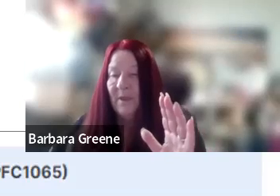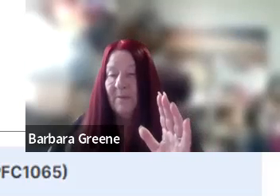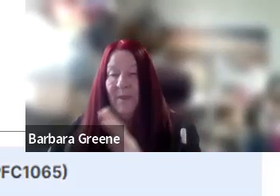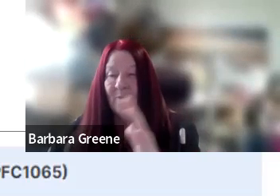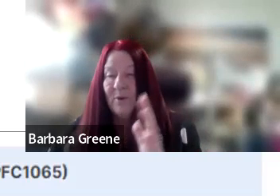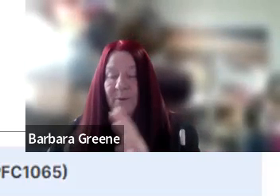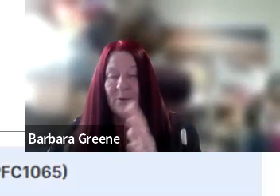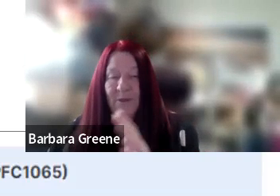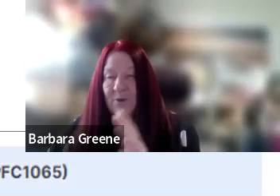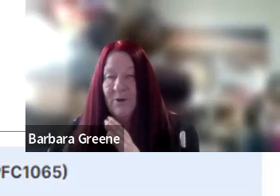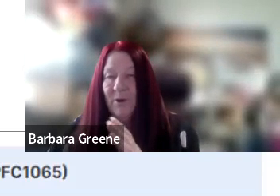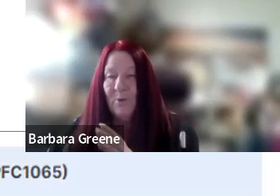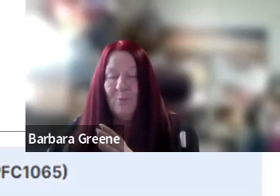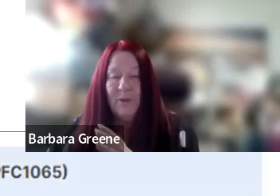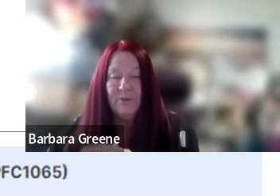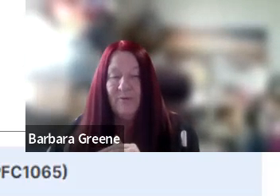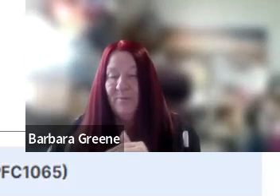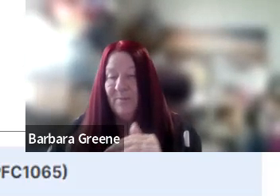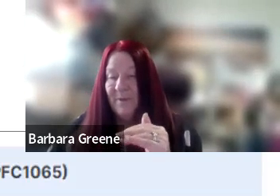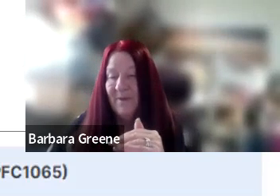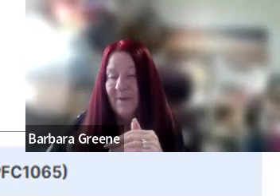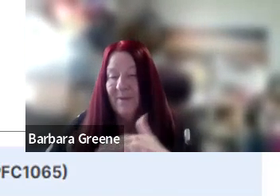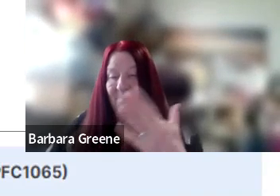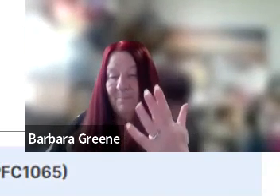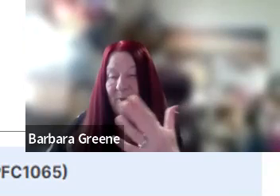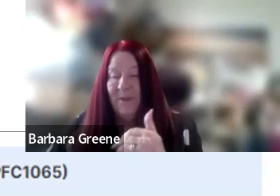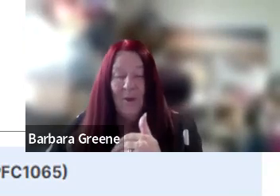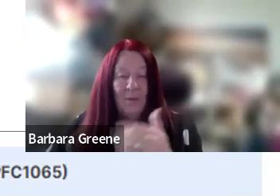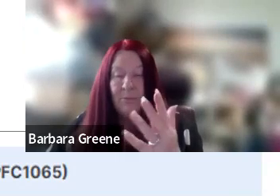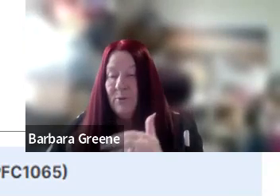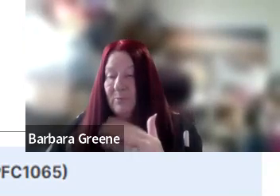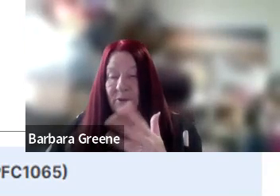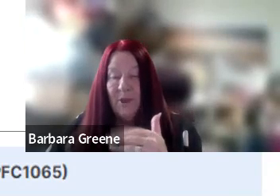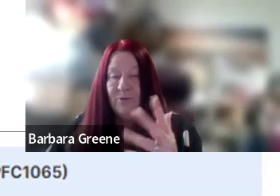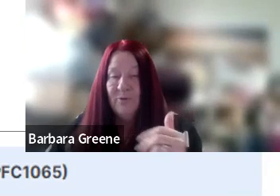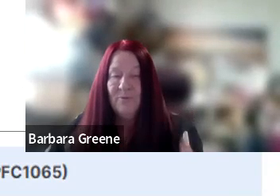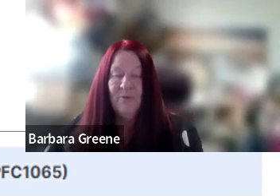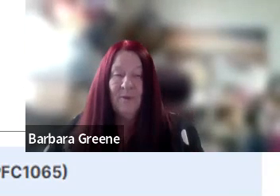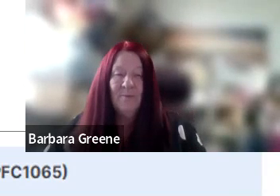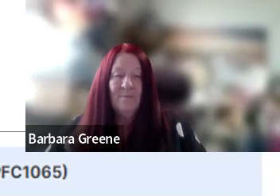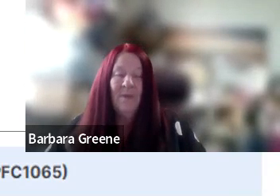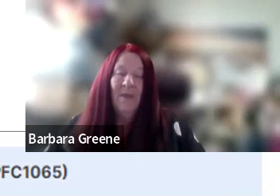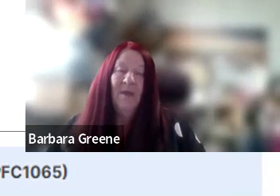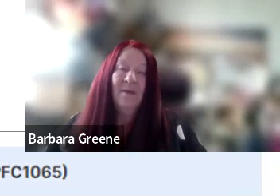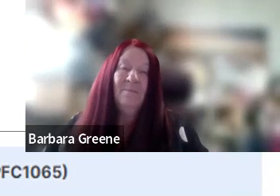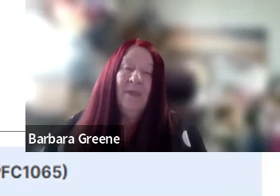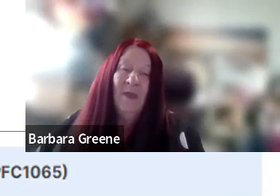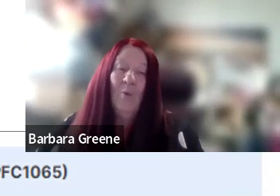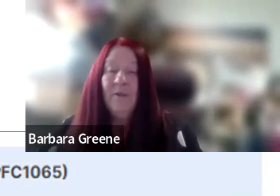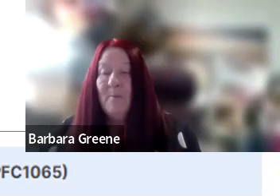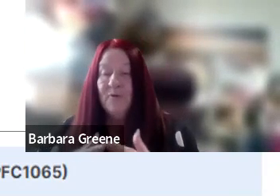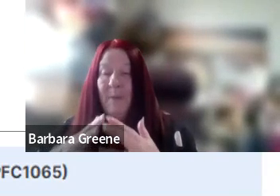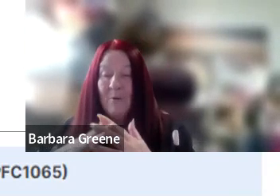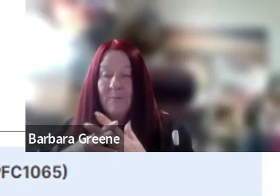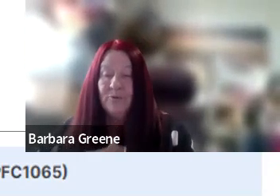Sorry, I'm never going to be really good at knowing when to be on mute and when not to. So